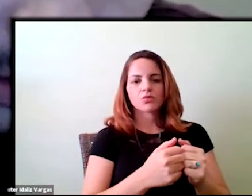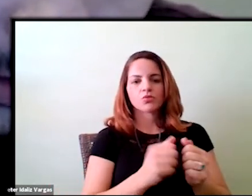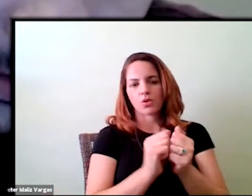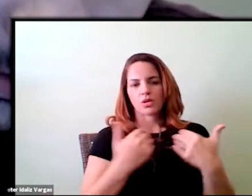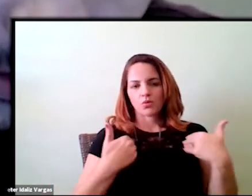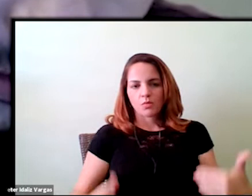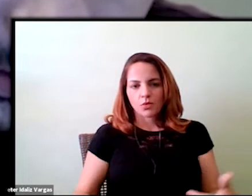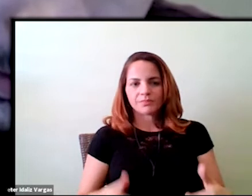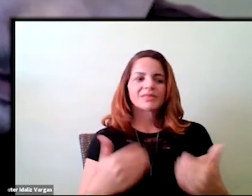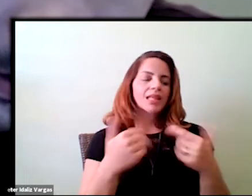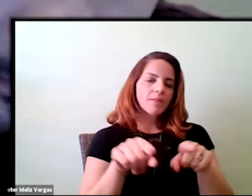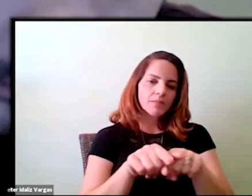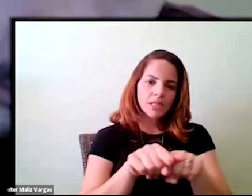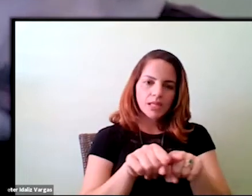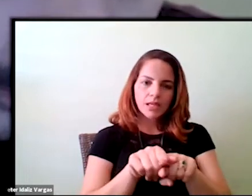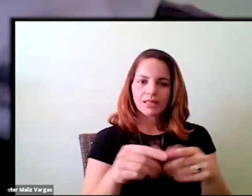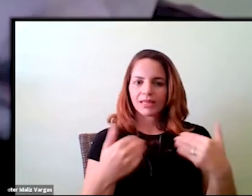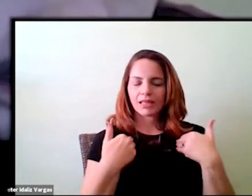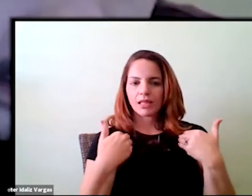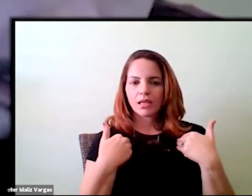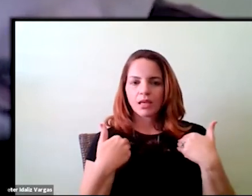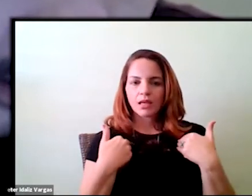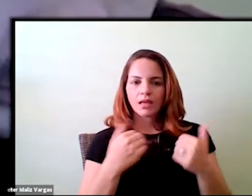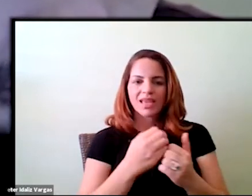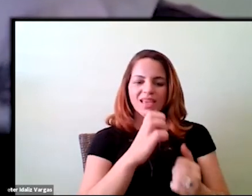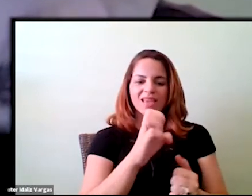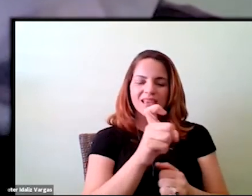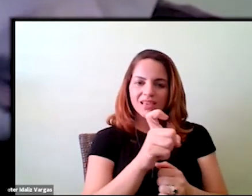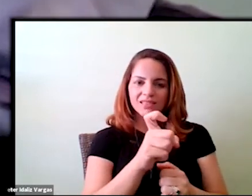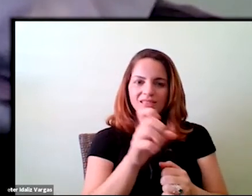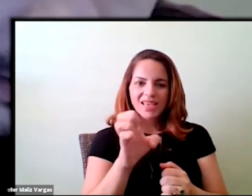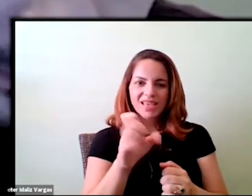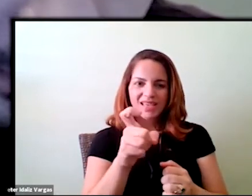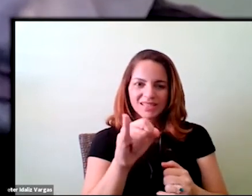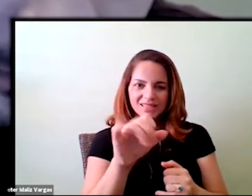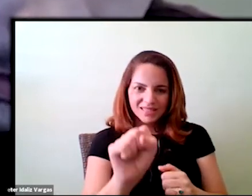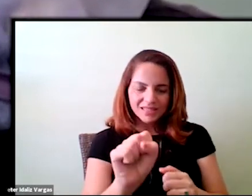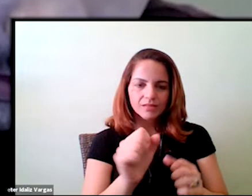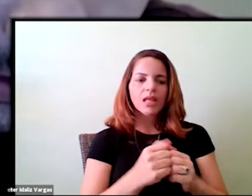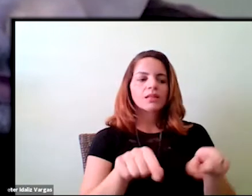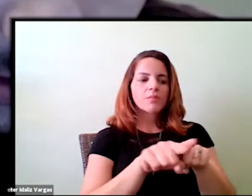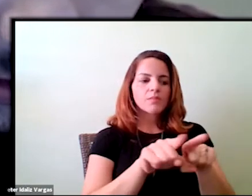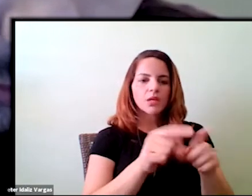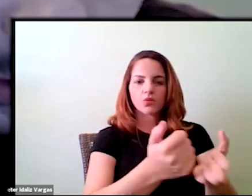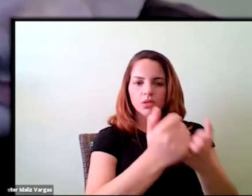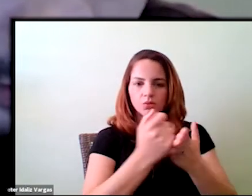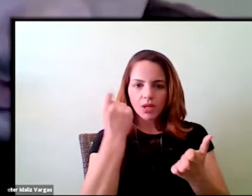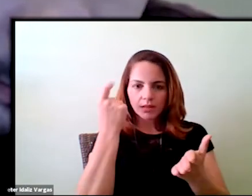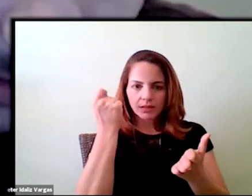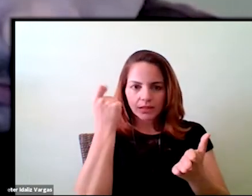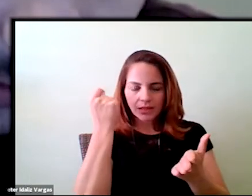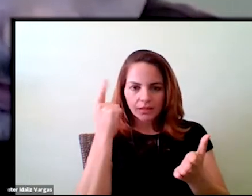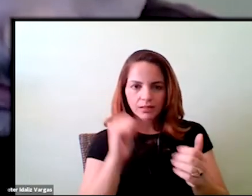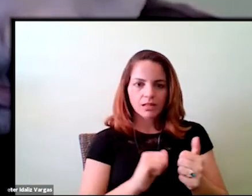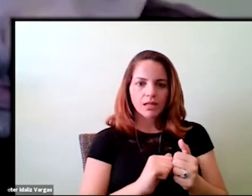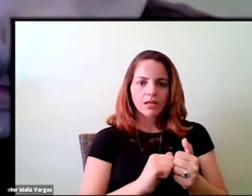X Exis teaches us how to write from the silence of captivity with a